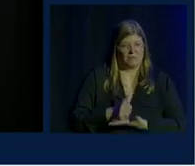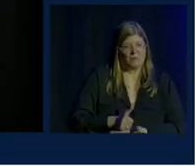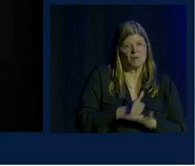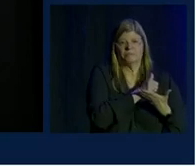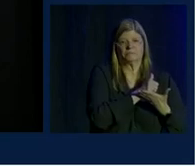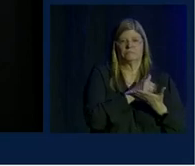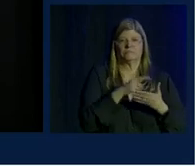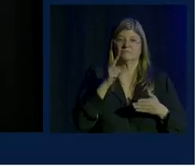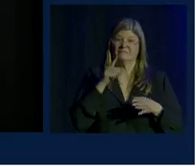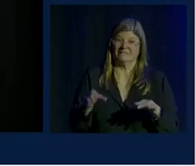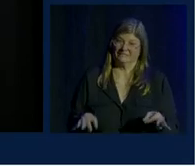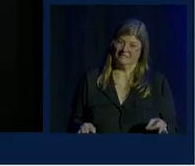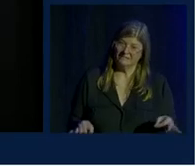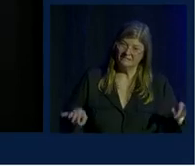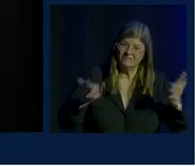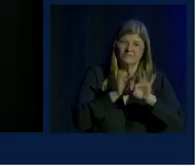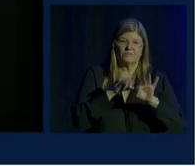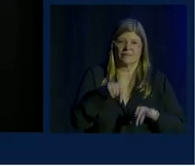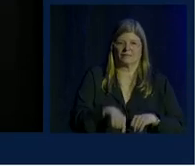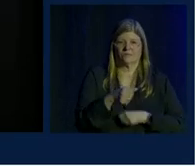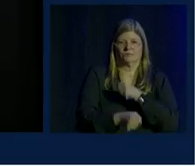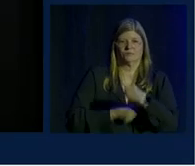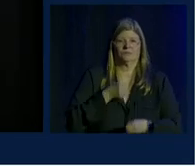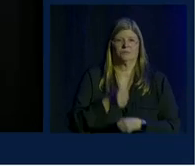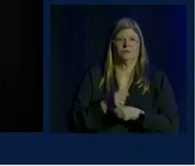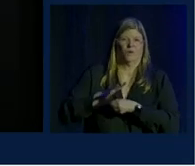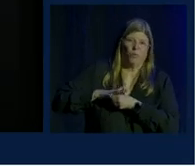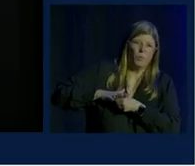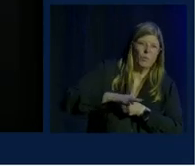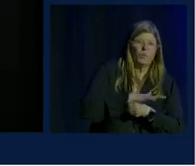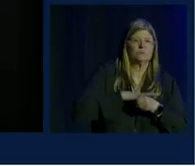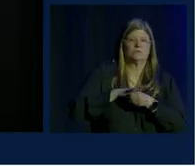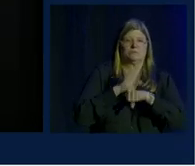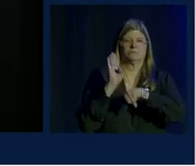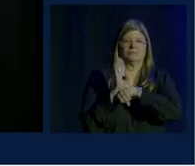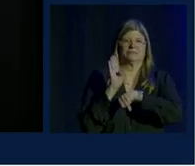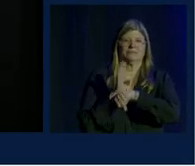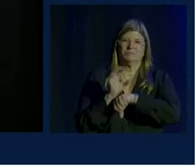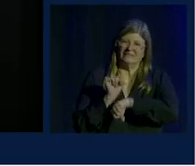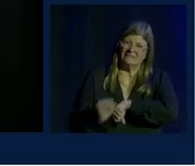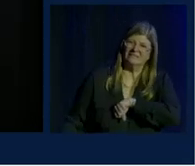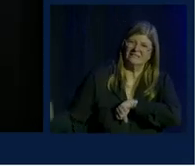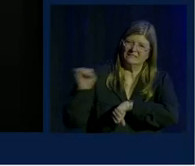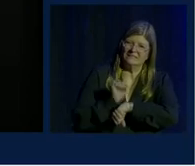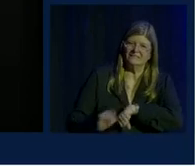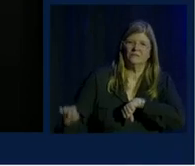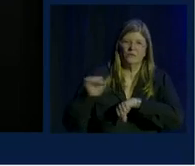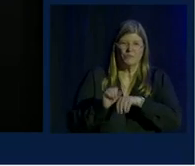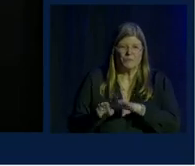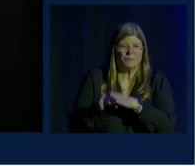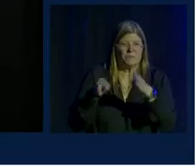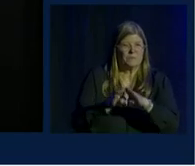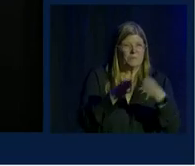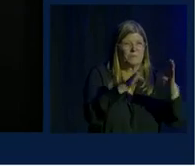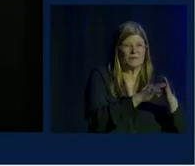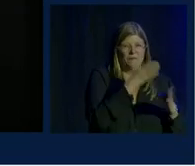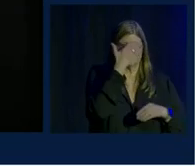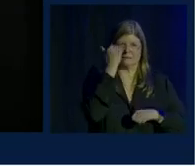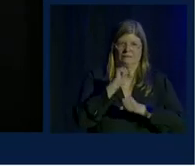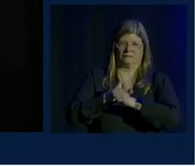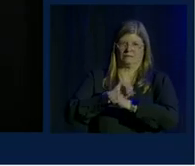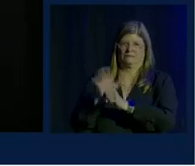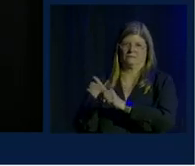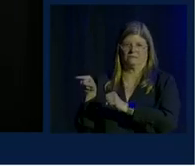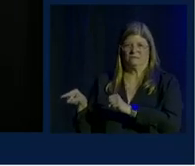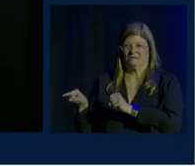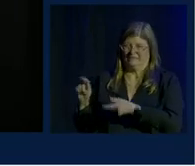year. Our local businesses have worked hard to stay open and keep people employed during this pandemic by pivoting operations and going